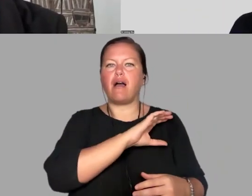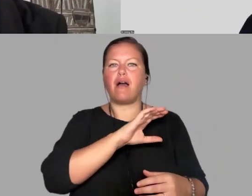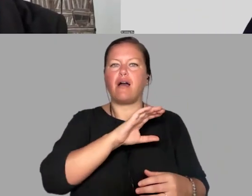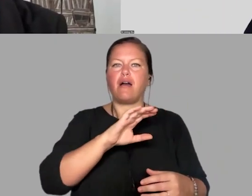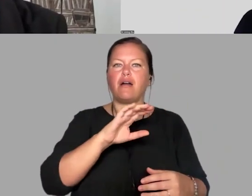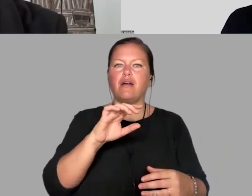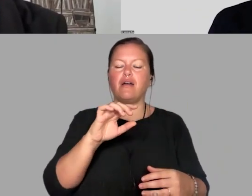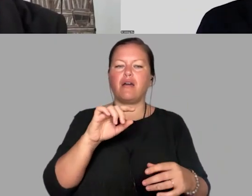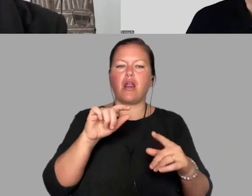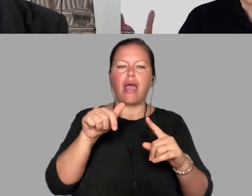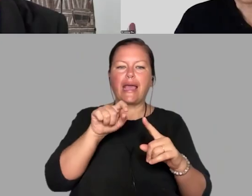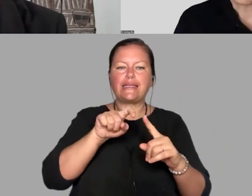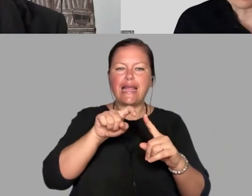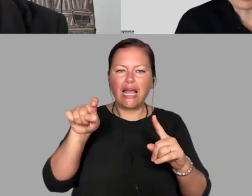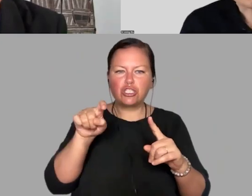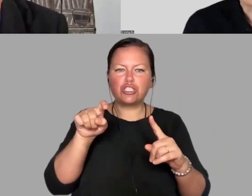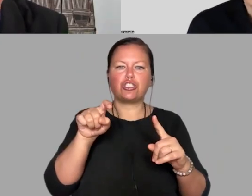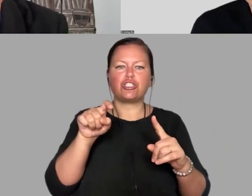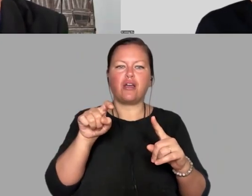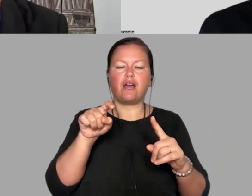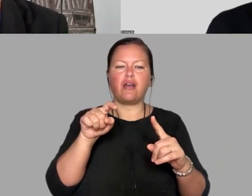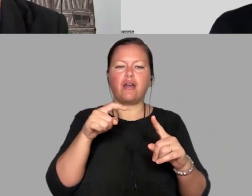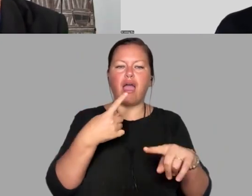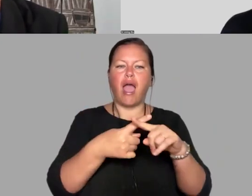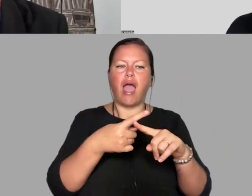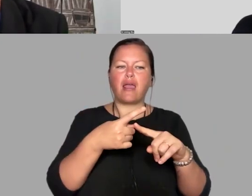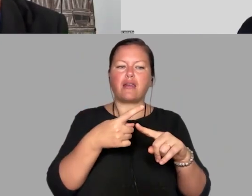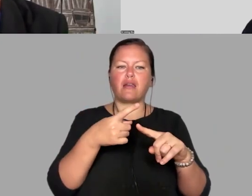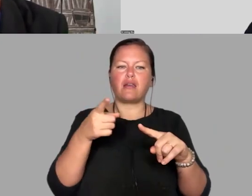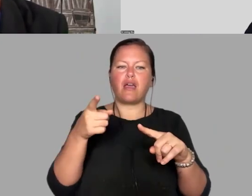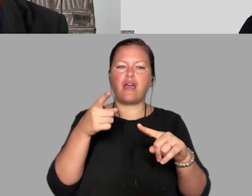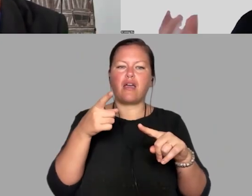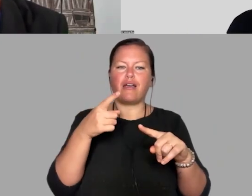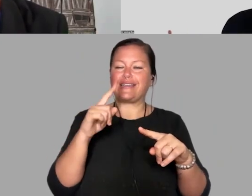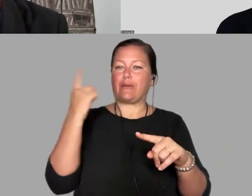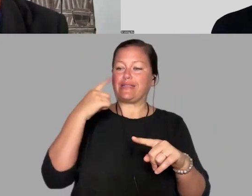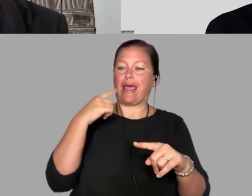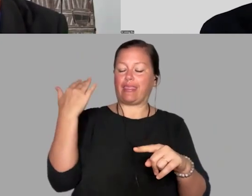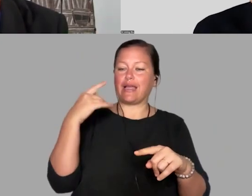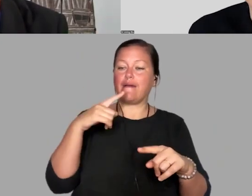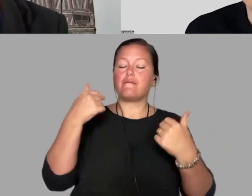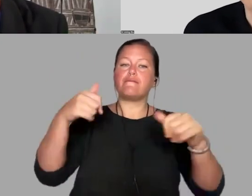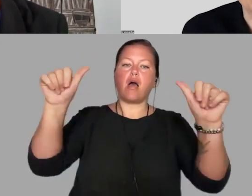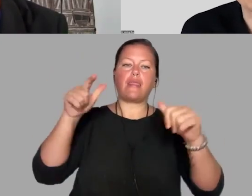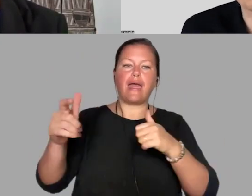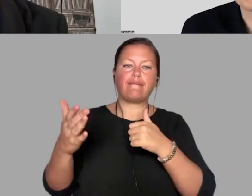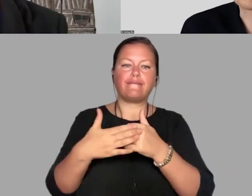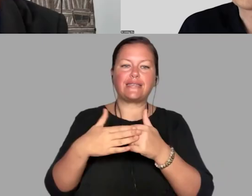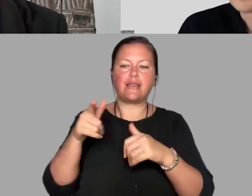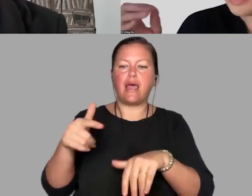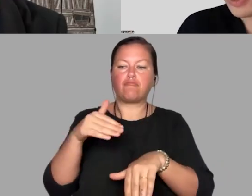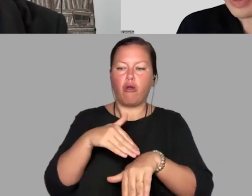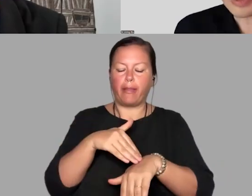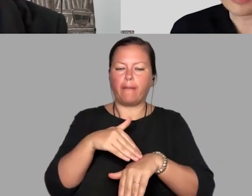dash. And Sam Altman, I think OpenAI CEO just said the other day, finally they have fixed the problem. So if